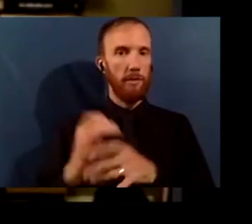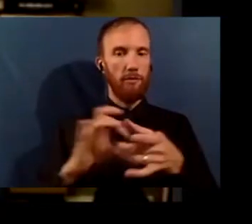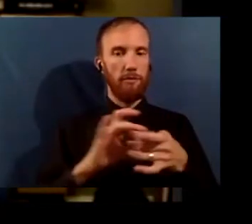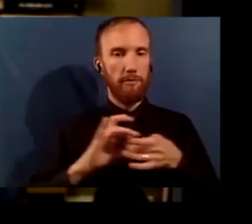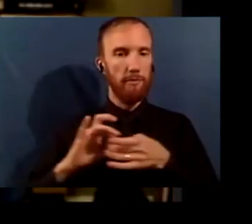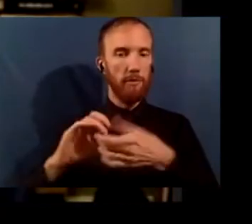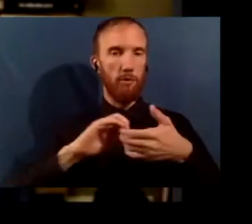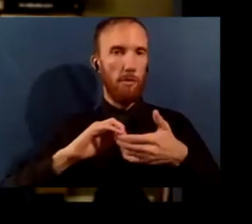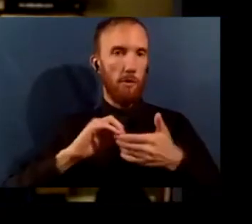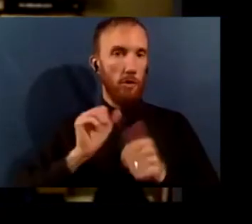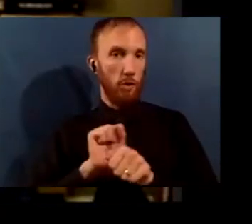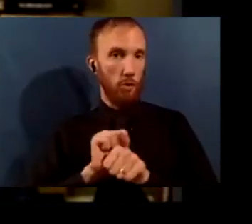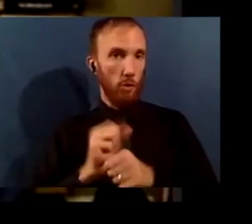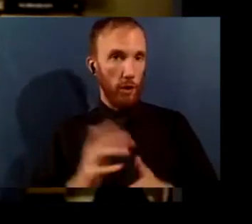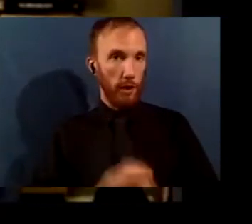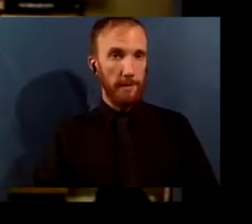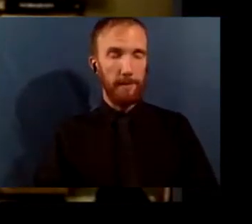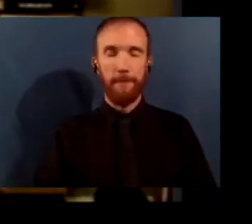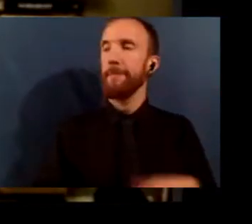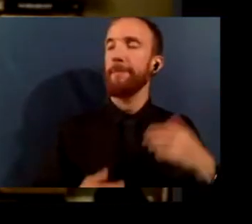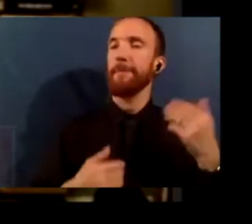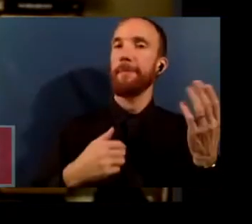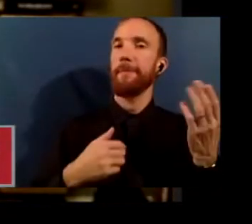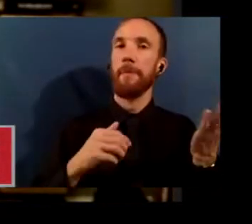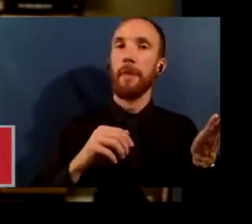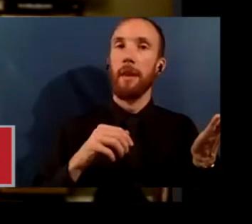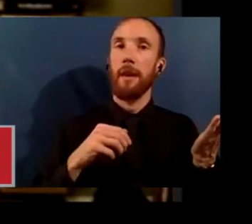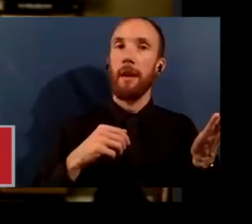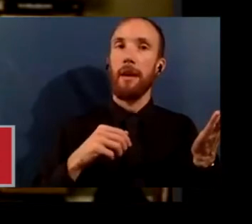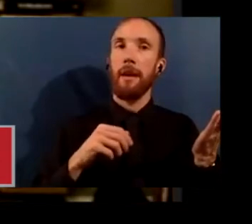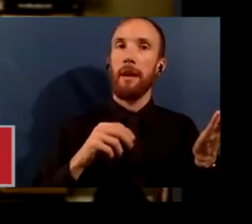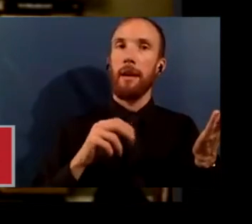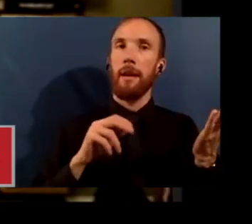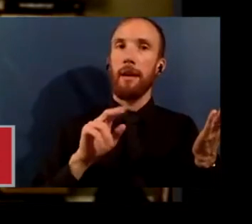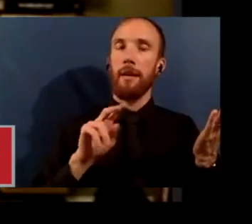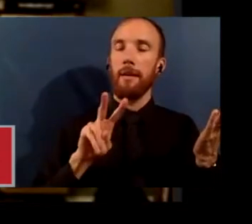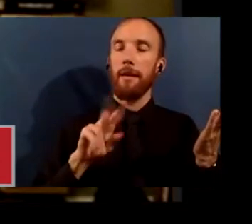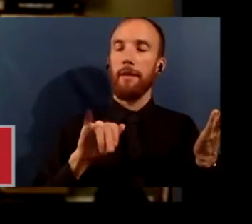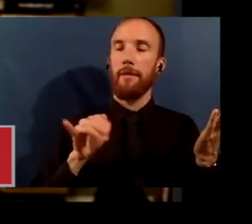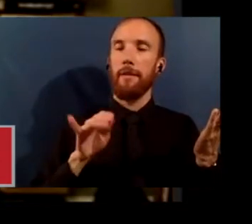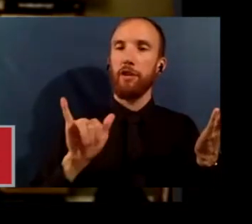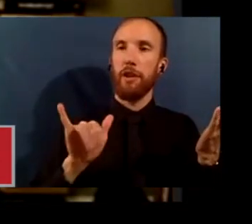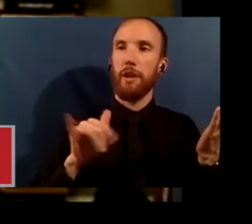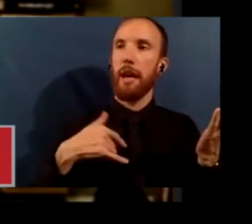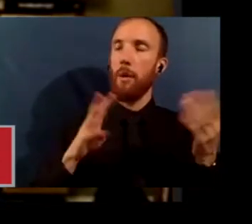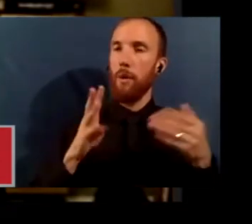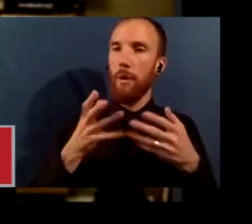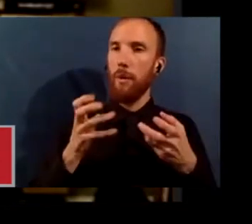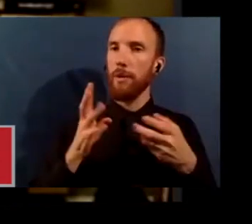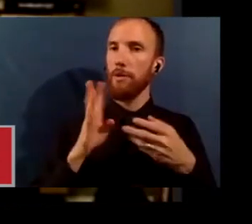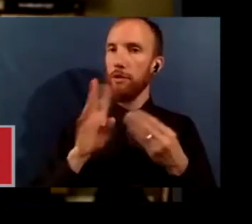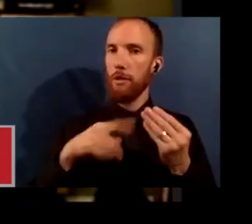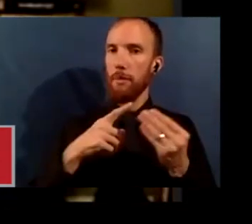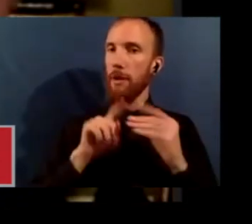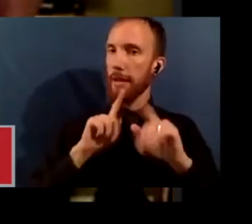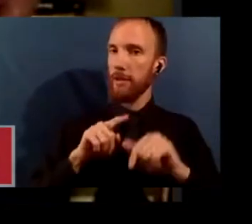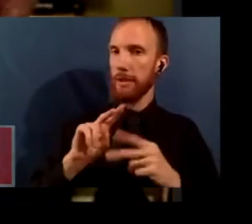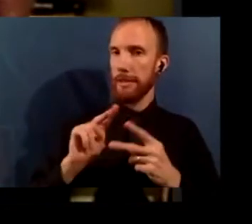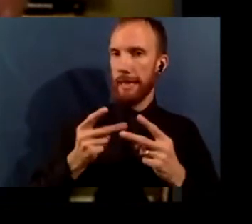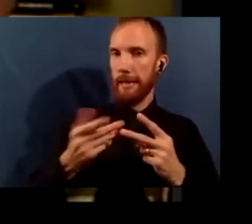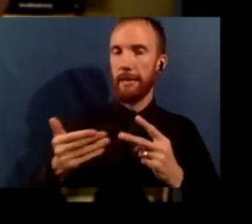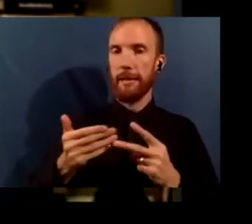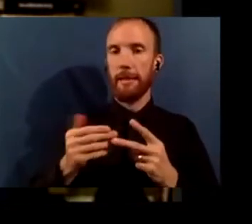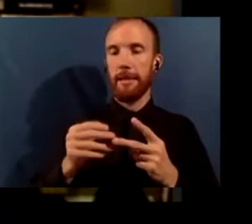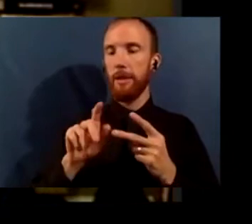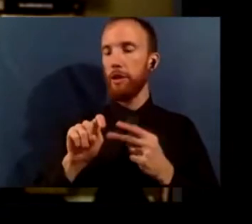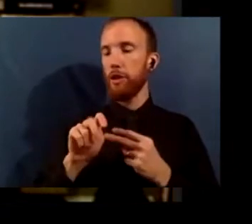Let me do the second one and come back to the US, because the second is important. I want to say that it's not that Tricontinental has done